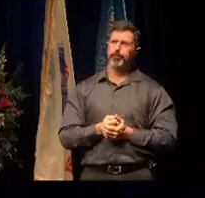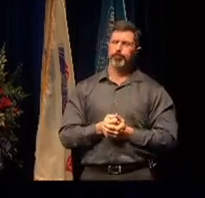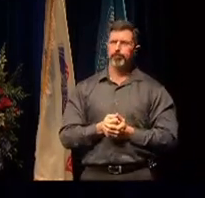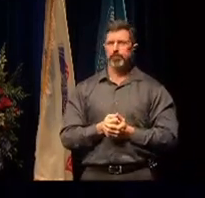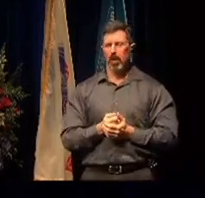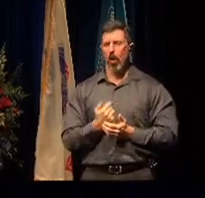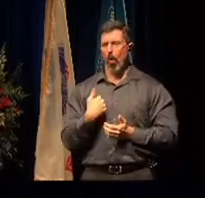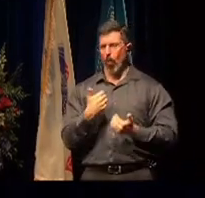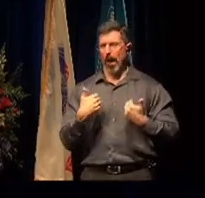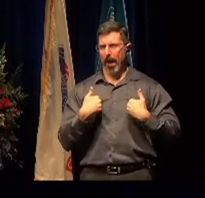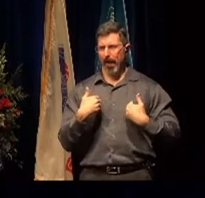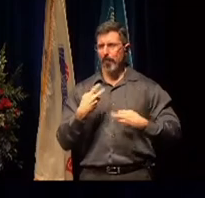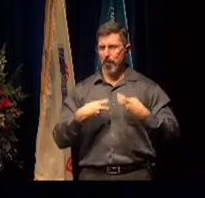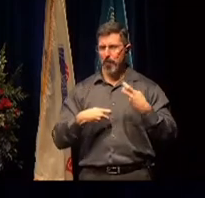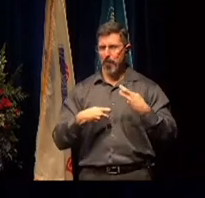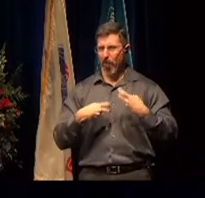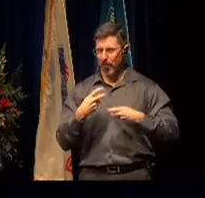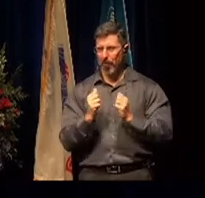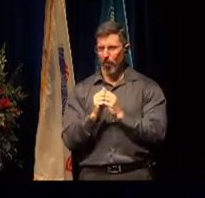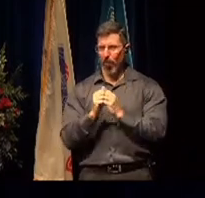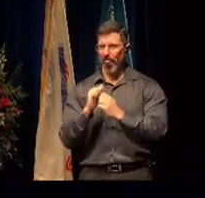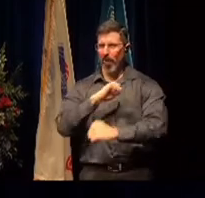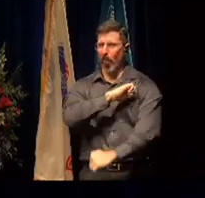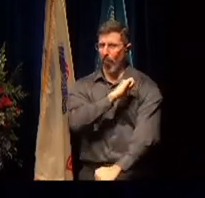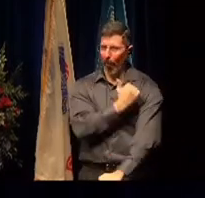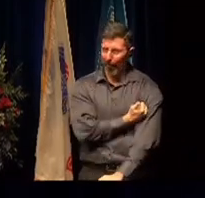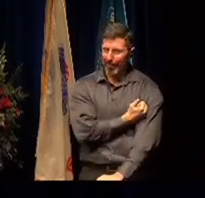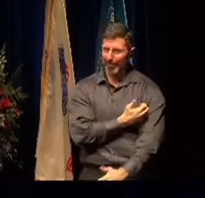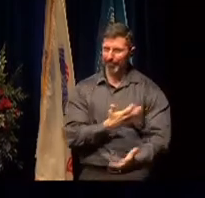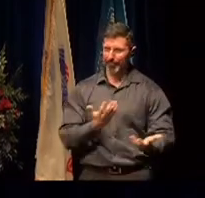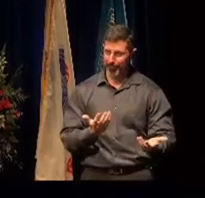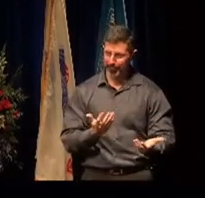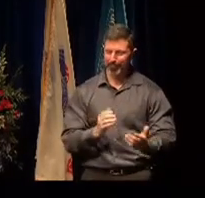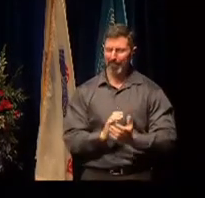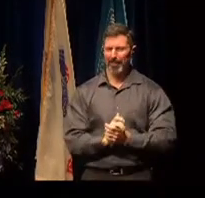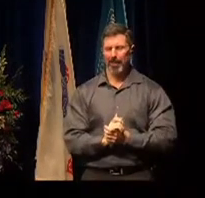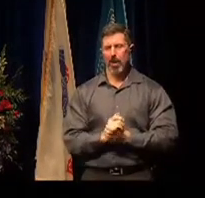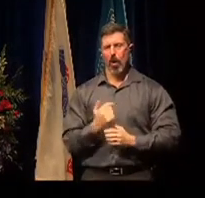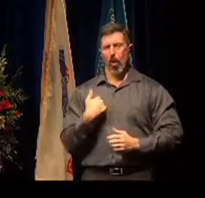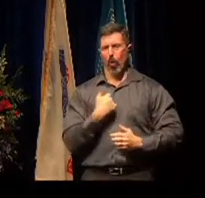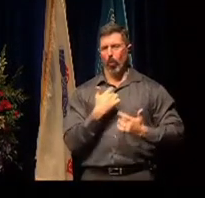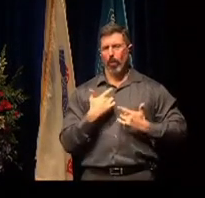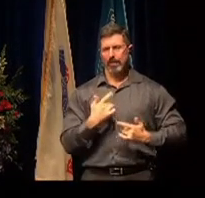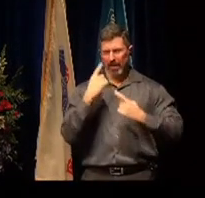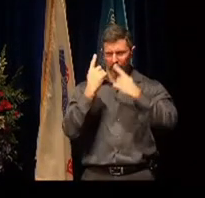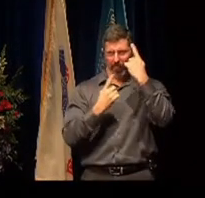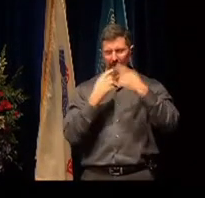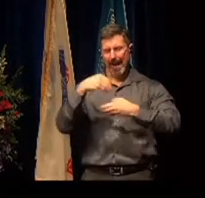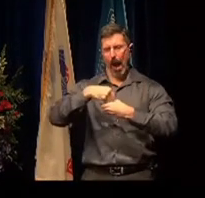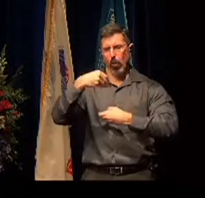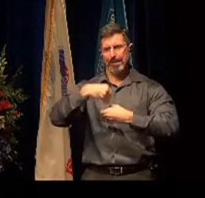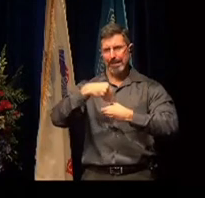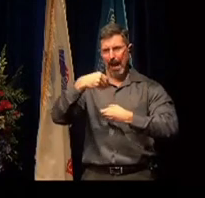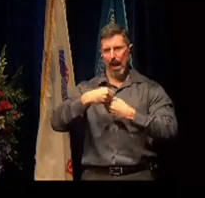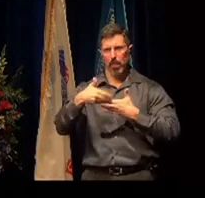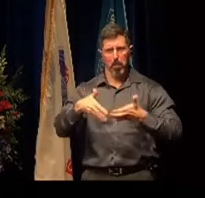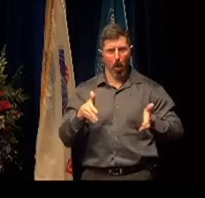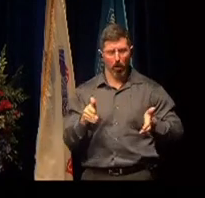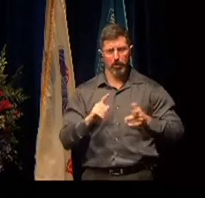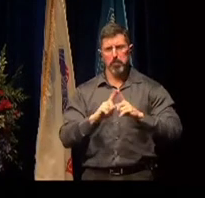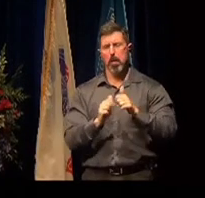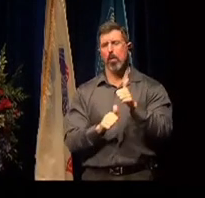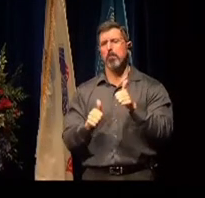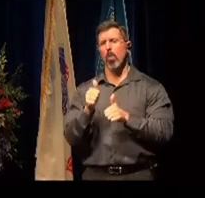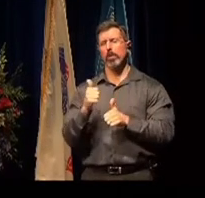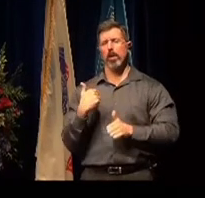as having a problem with authority. A lot of us are out-of-the-box thinkers, but mostly we're just really good at applying